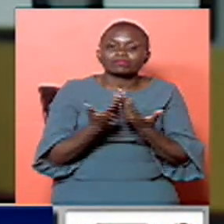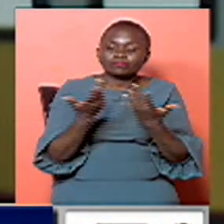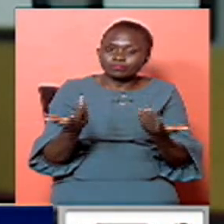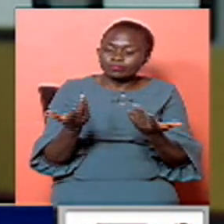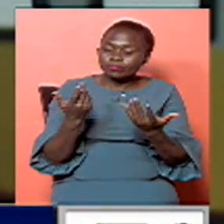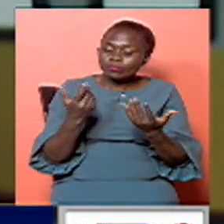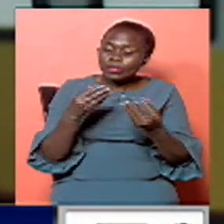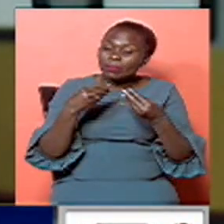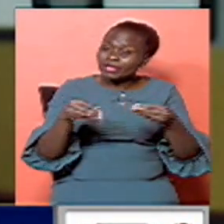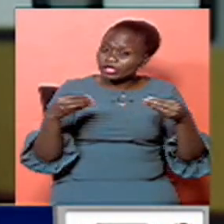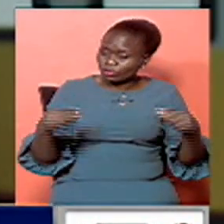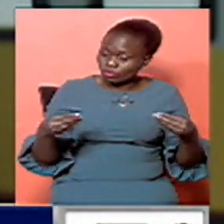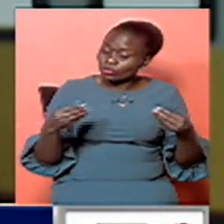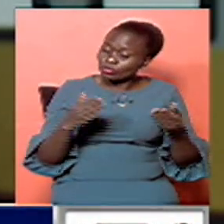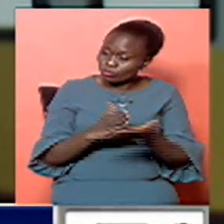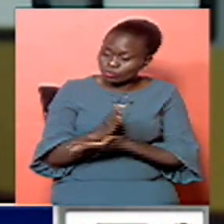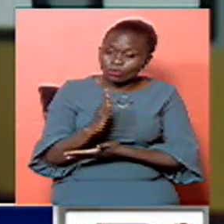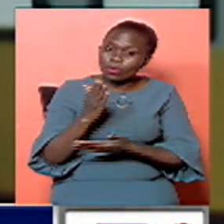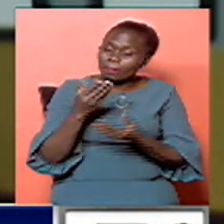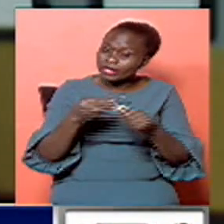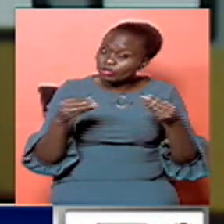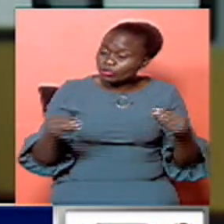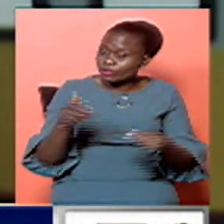instructional materials. They have been provided by